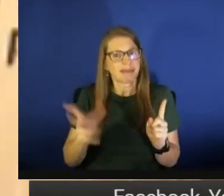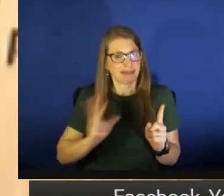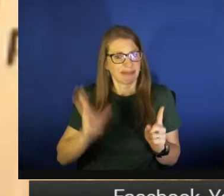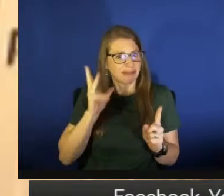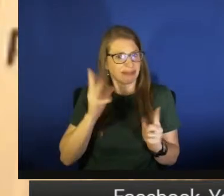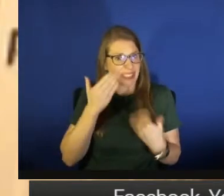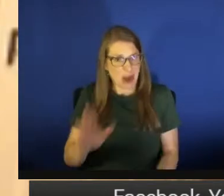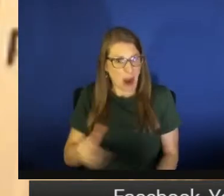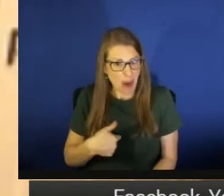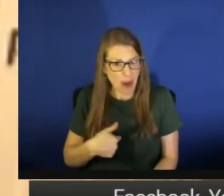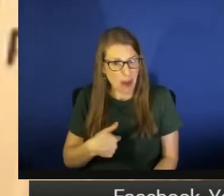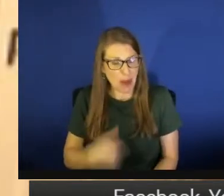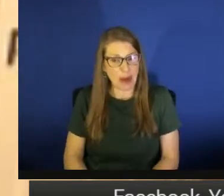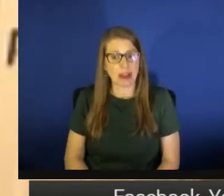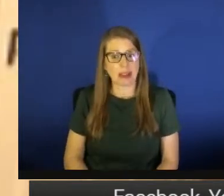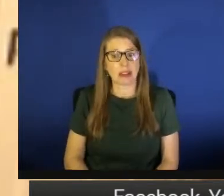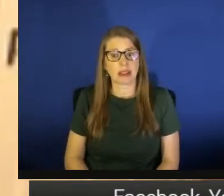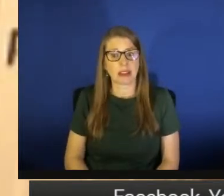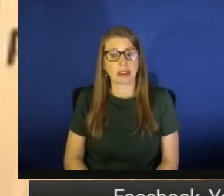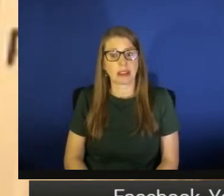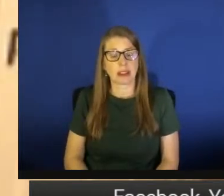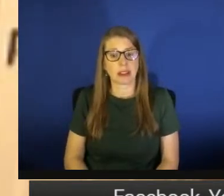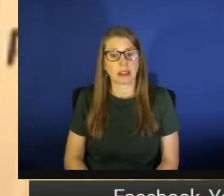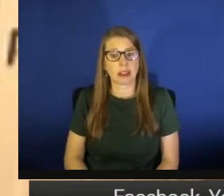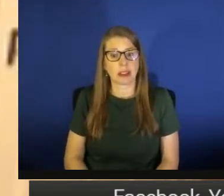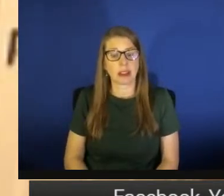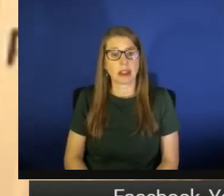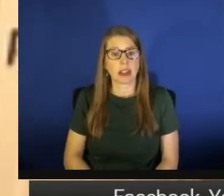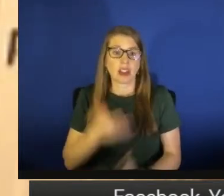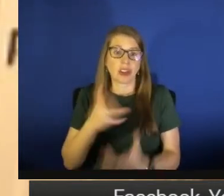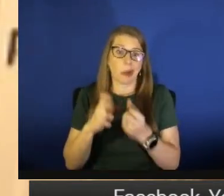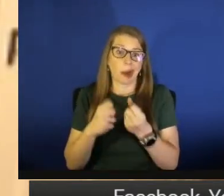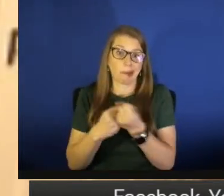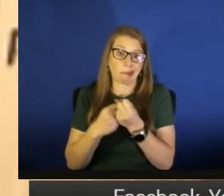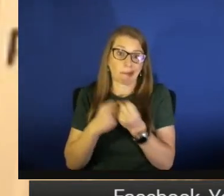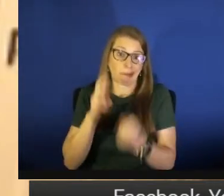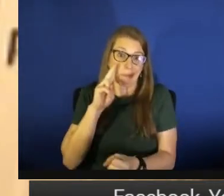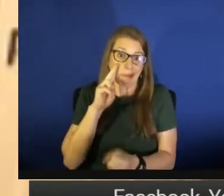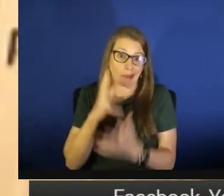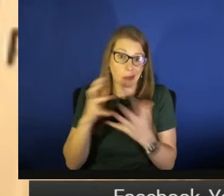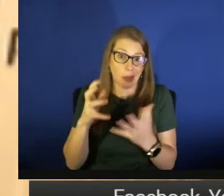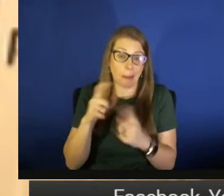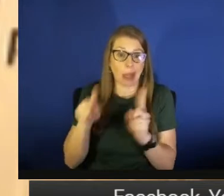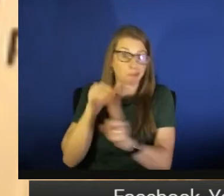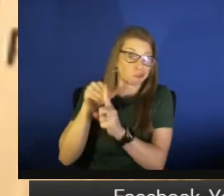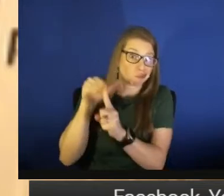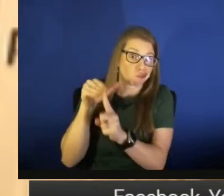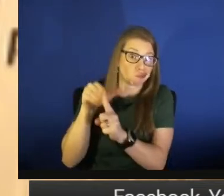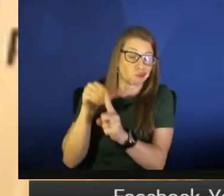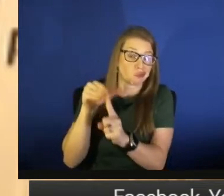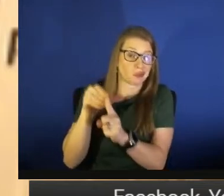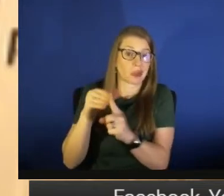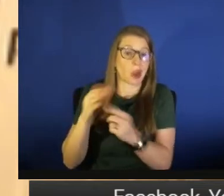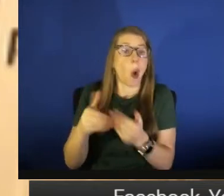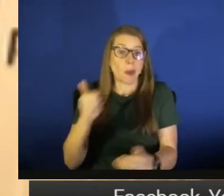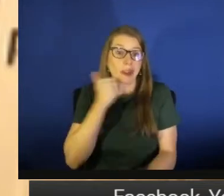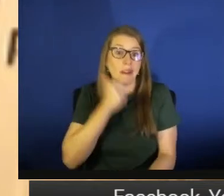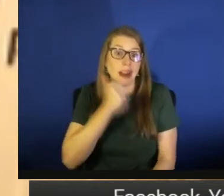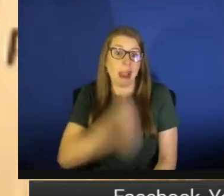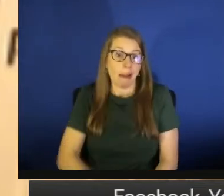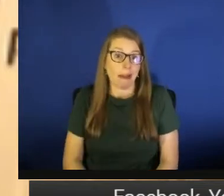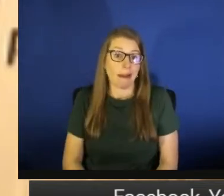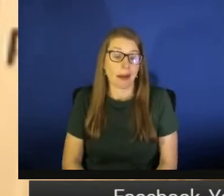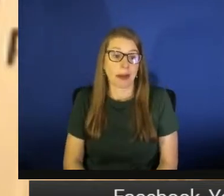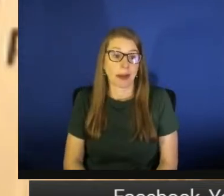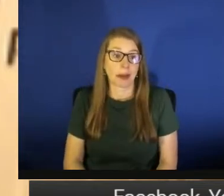to toot Dr. Hawkinson's horn too much, but I mean, we ended up going to him almost every day because